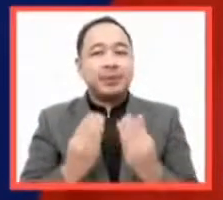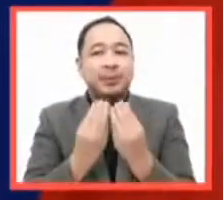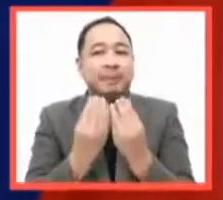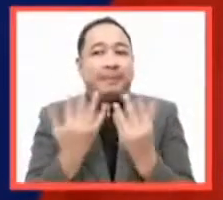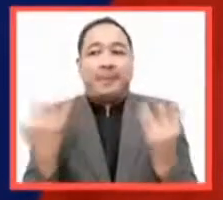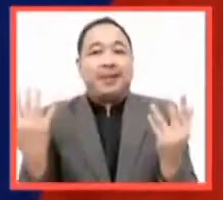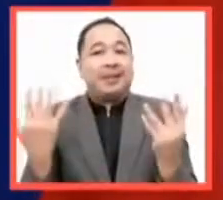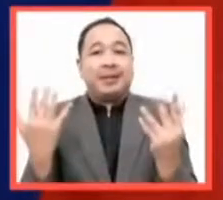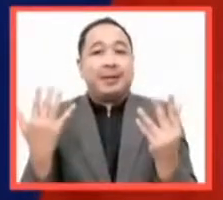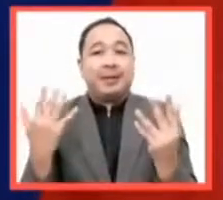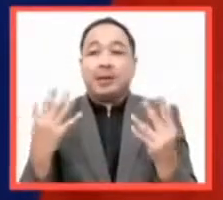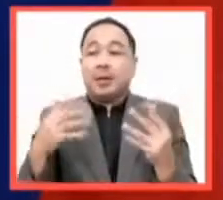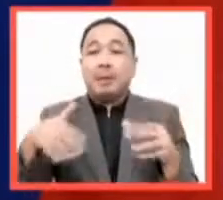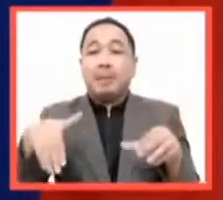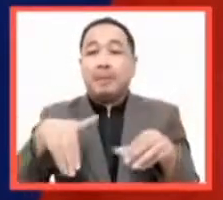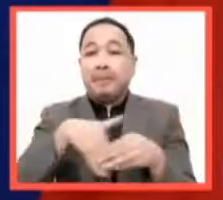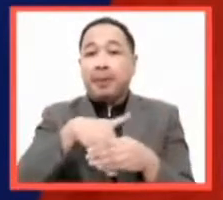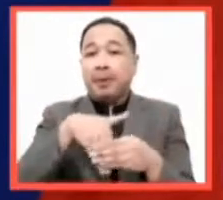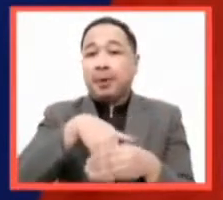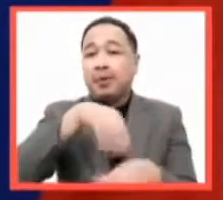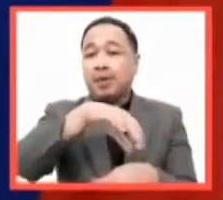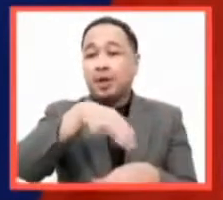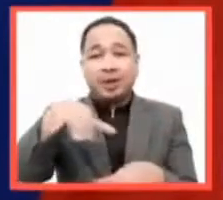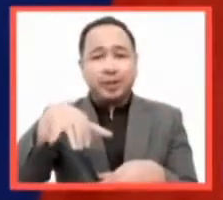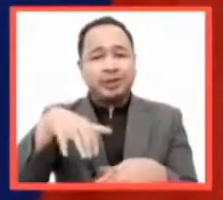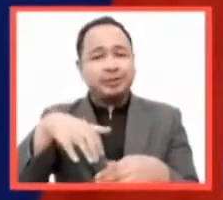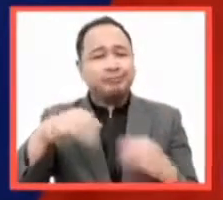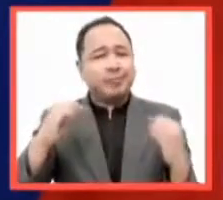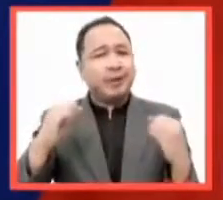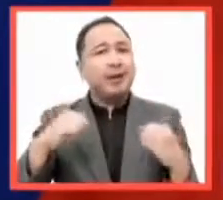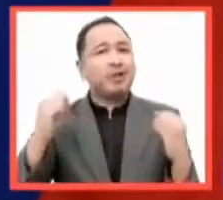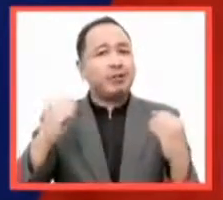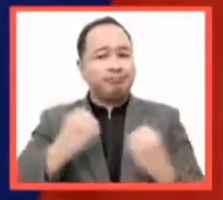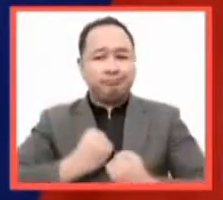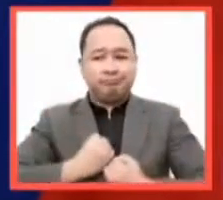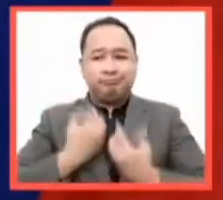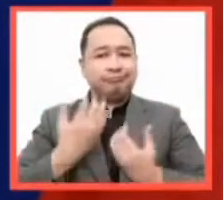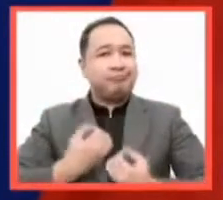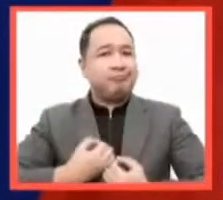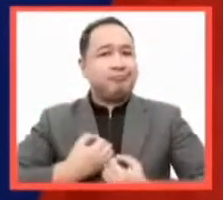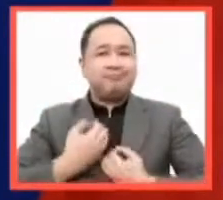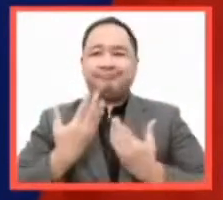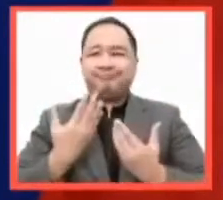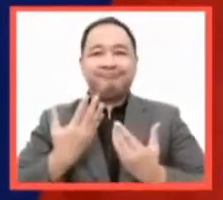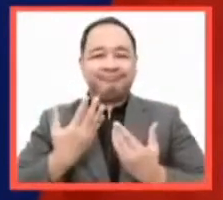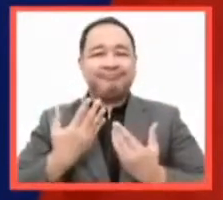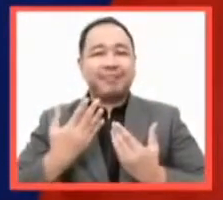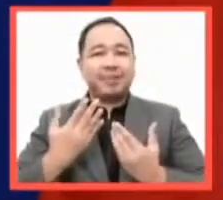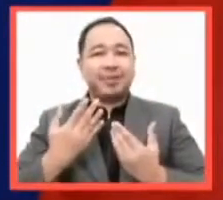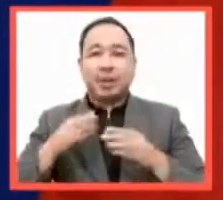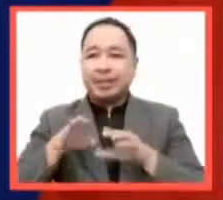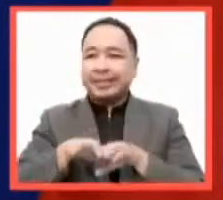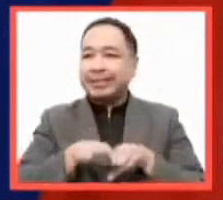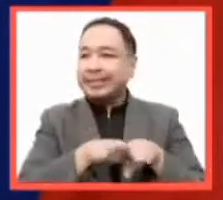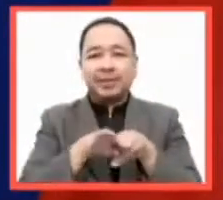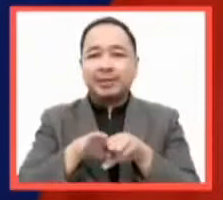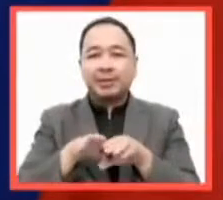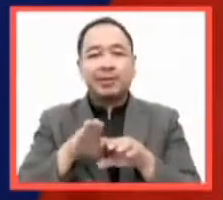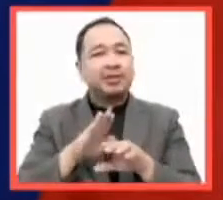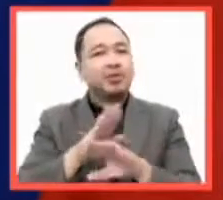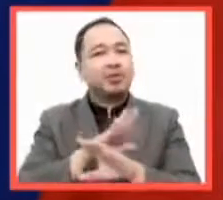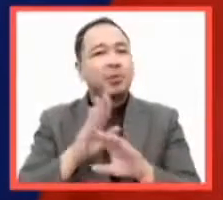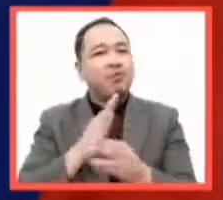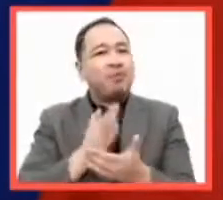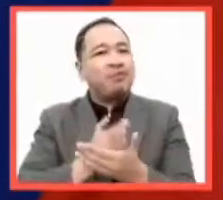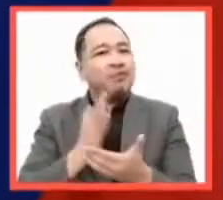processes. Many member states have spoken firmly, and we agree, this simply is